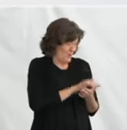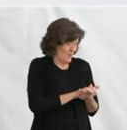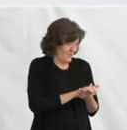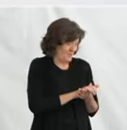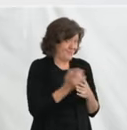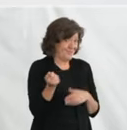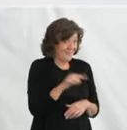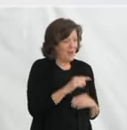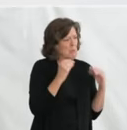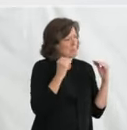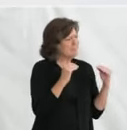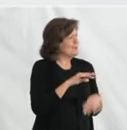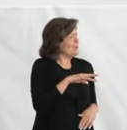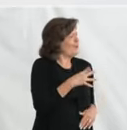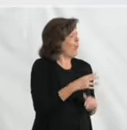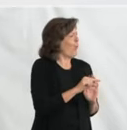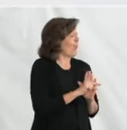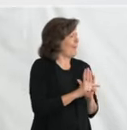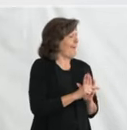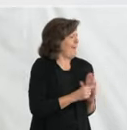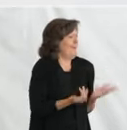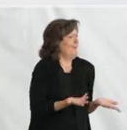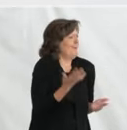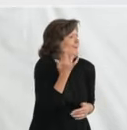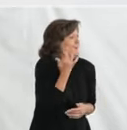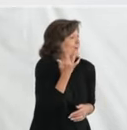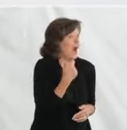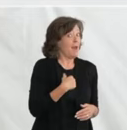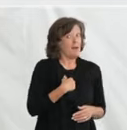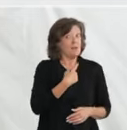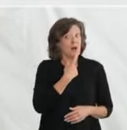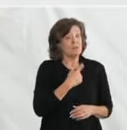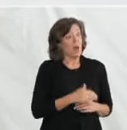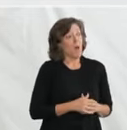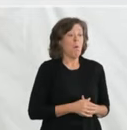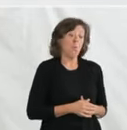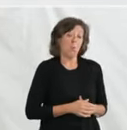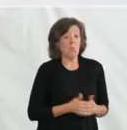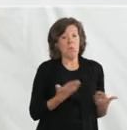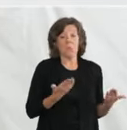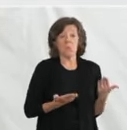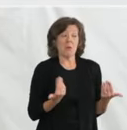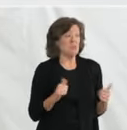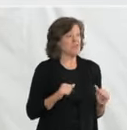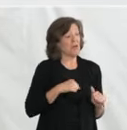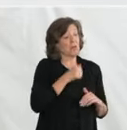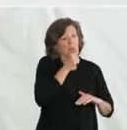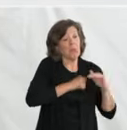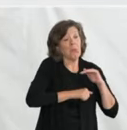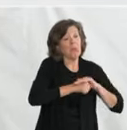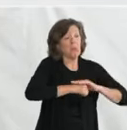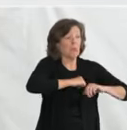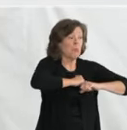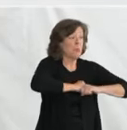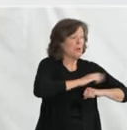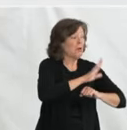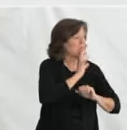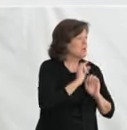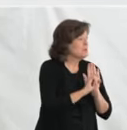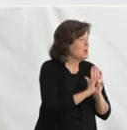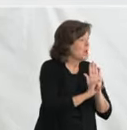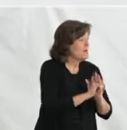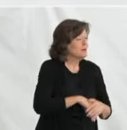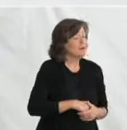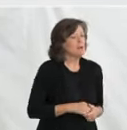fourth grade at Half Dollar Elementary School? And I said, maybe to protect her identity. And Skeeter said,